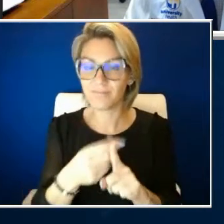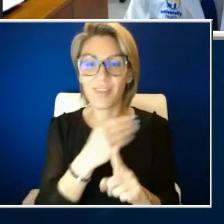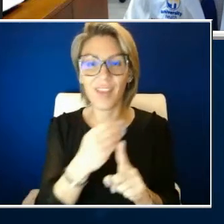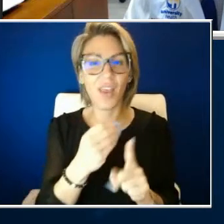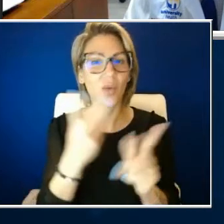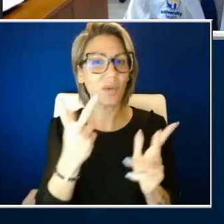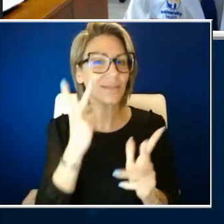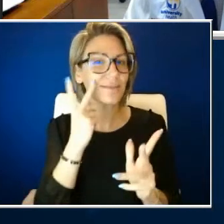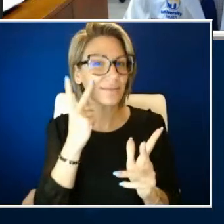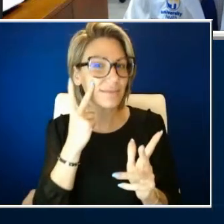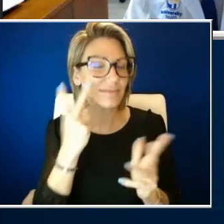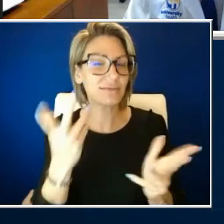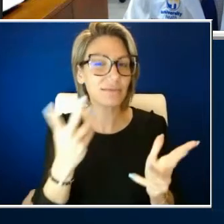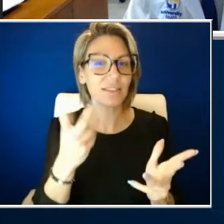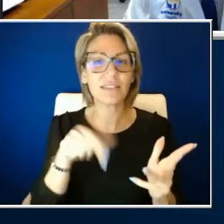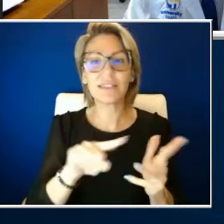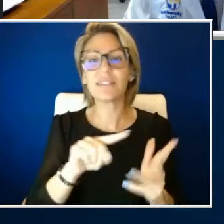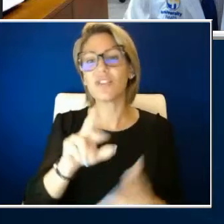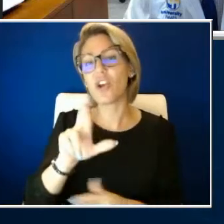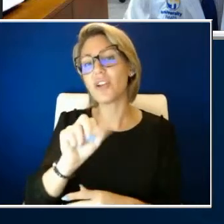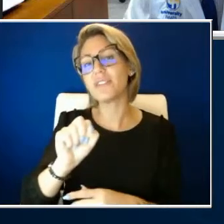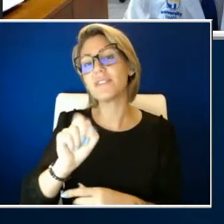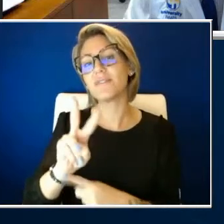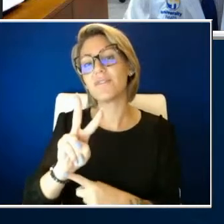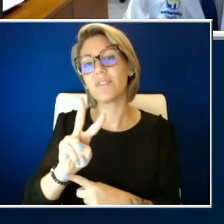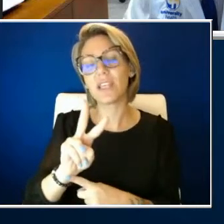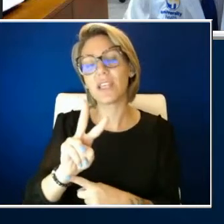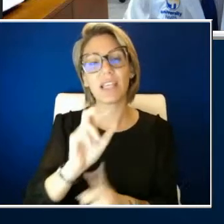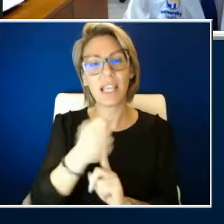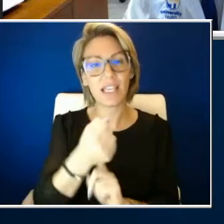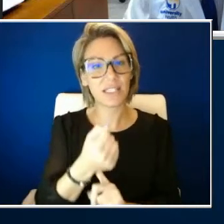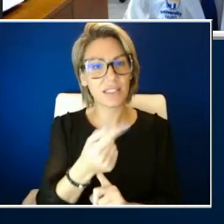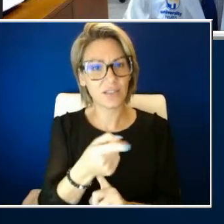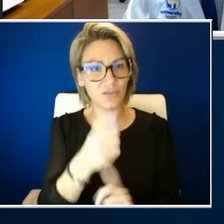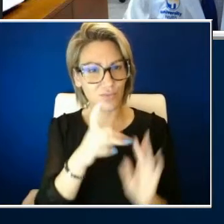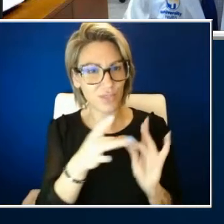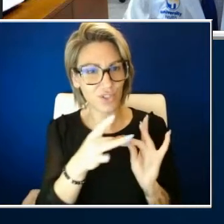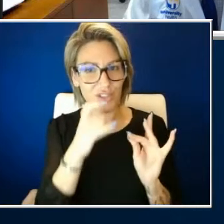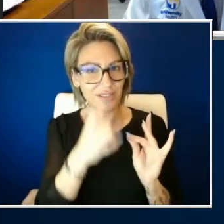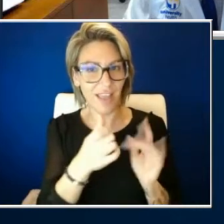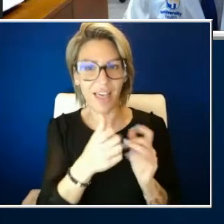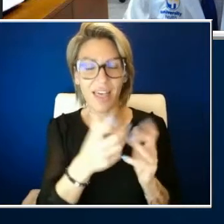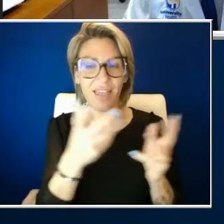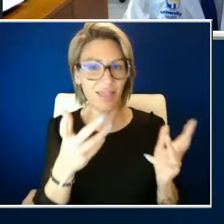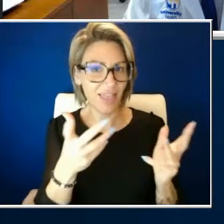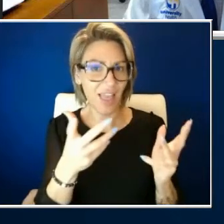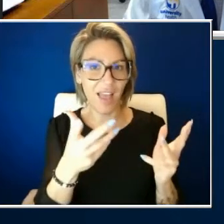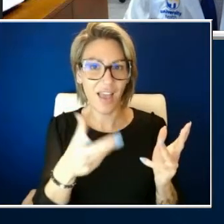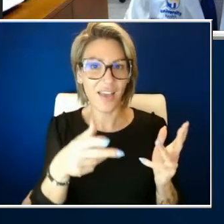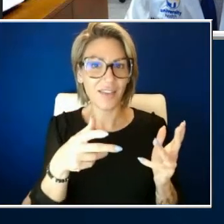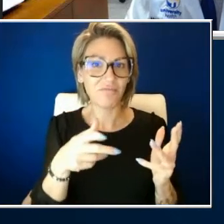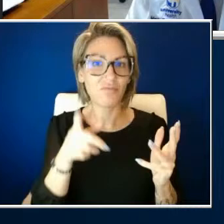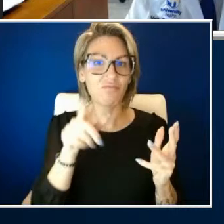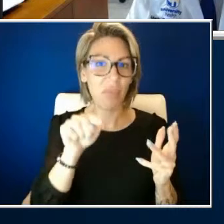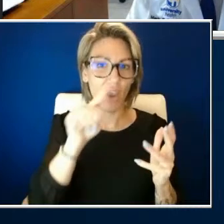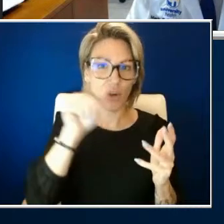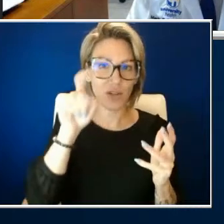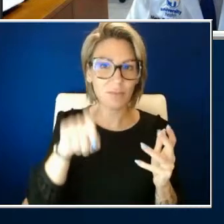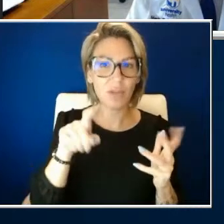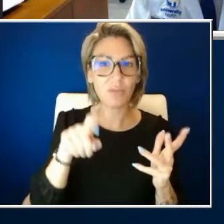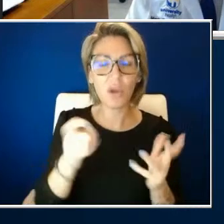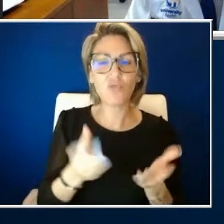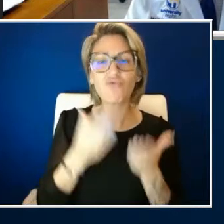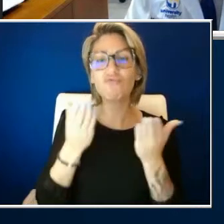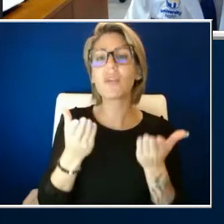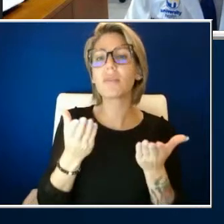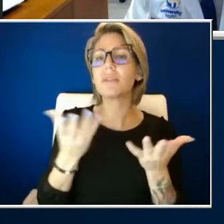RSV cases. Sri, I'm going to start with you. You mentioned not a lot of RSV up in Topeka anymore, but recommendations. What do you think about these new recommendations